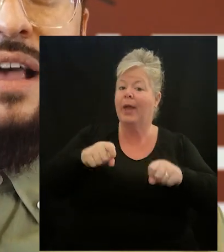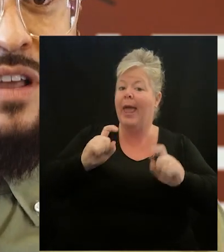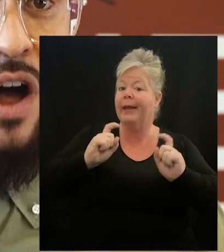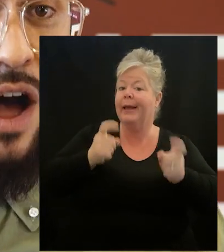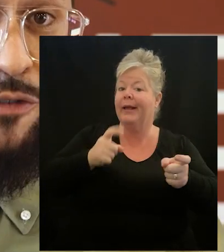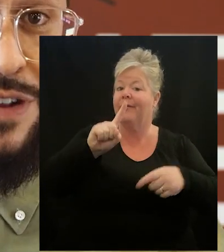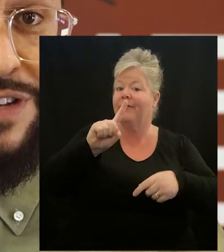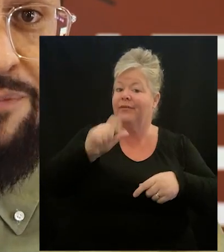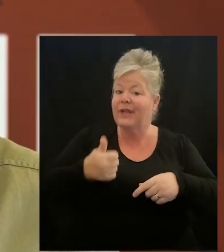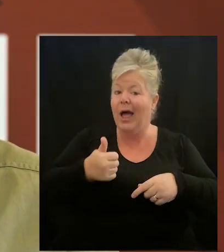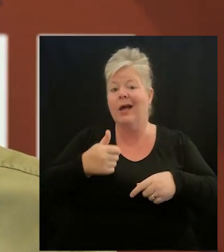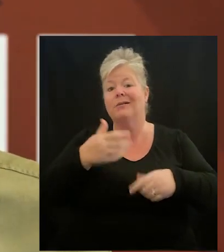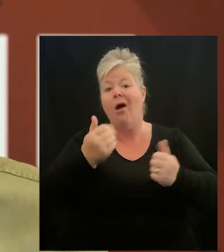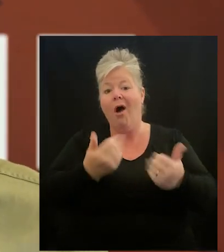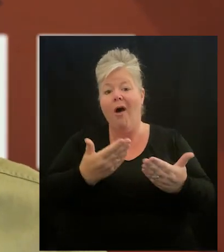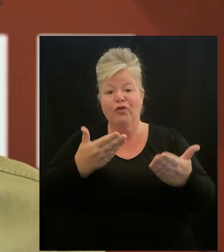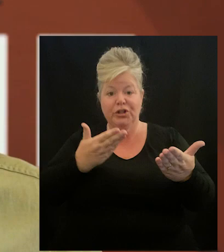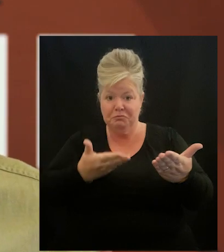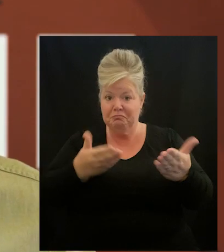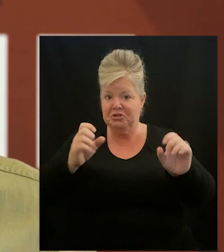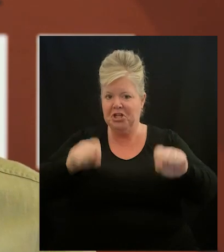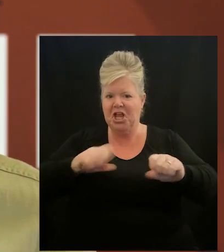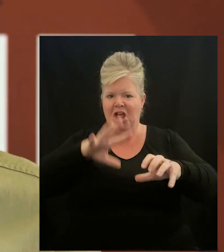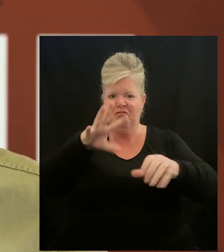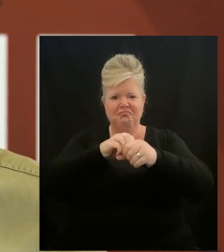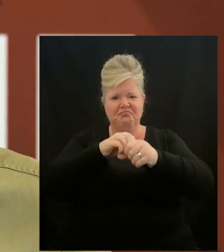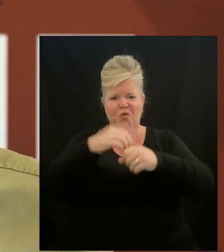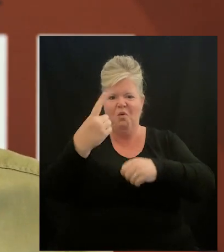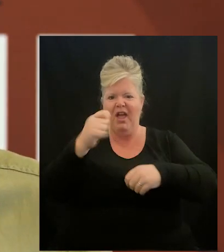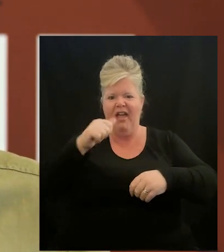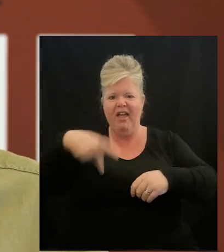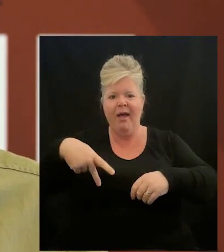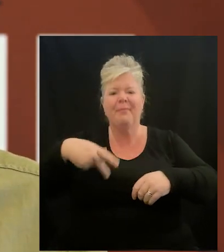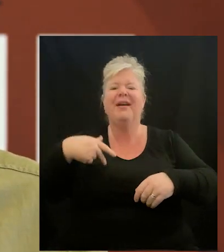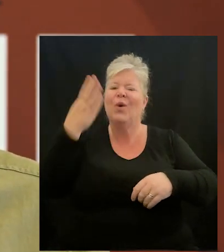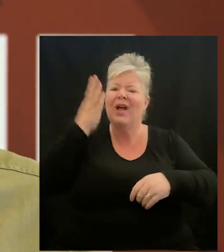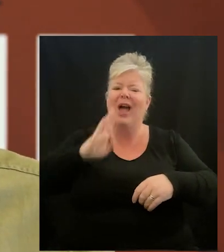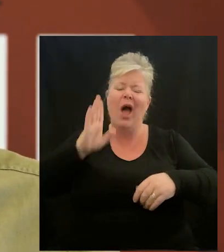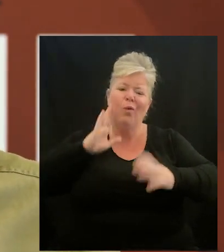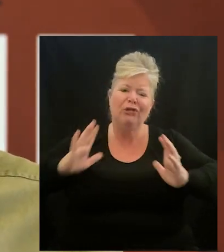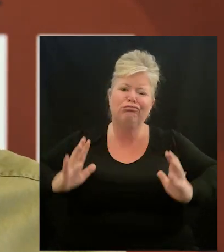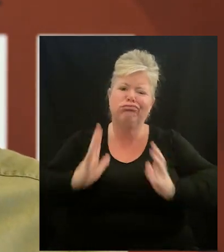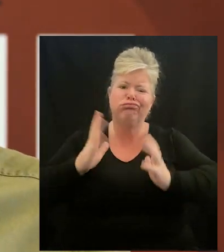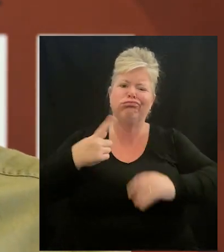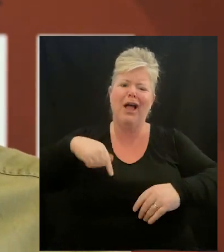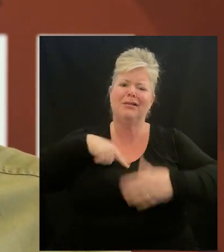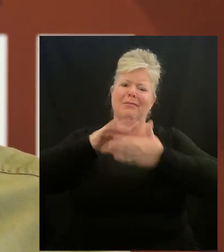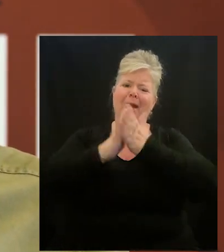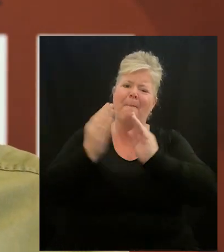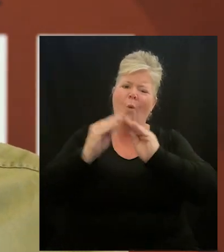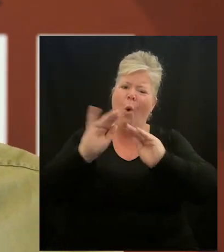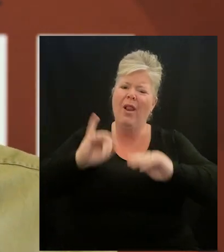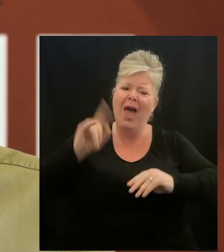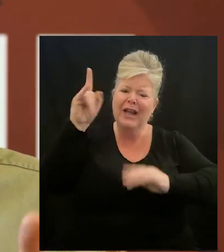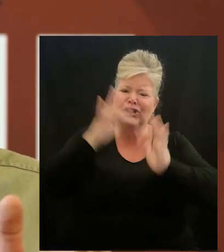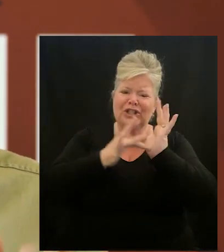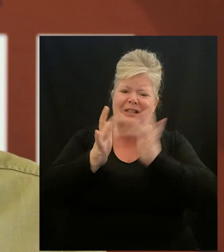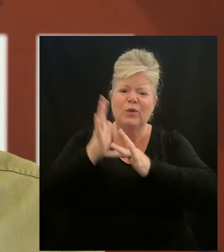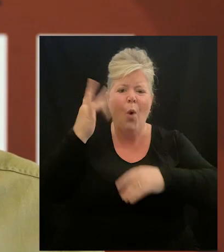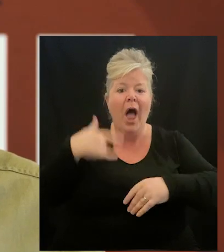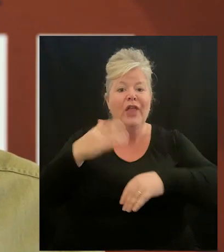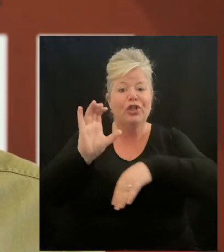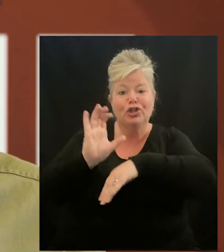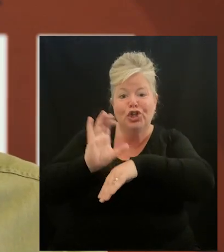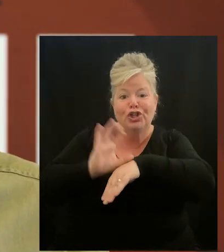of tithes and offerings there. And Pure Heart family, we know that God is going to continue to grow us into becoming more like Christ as we remember